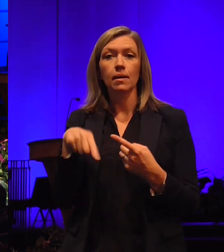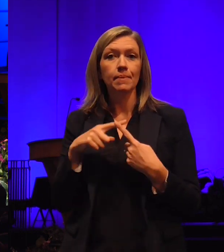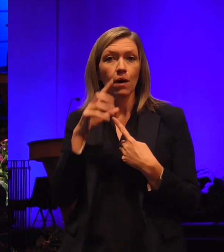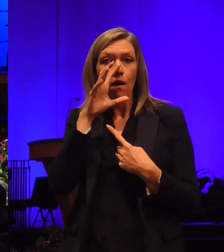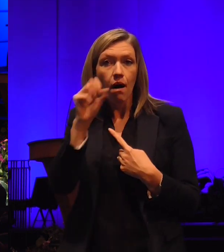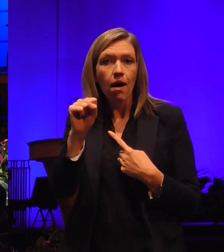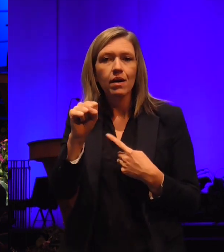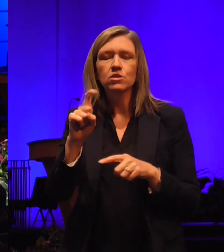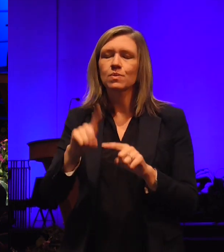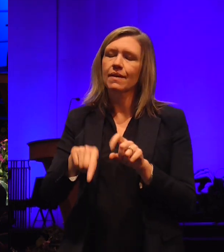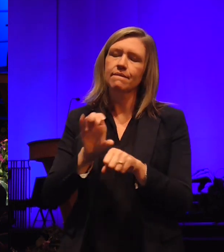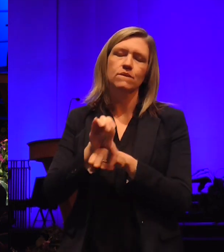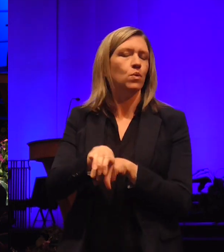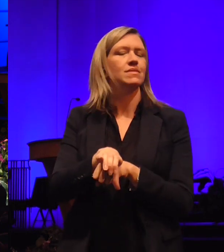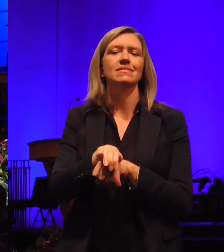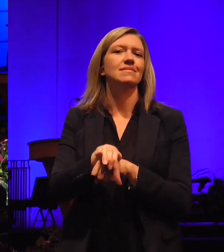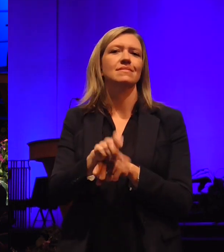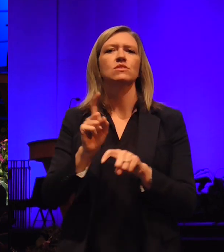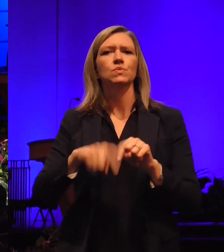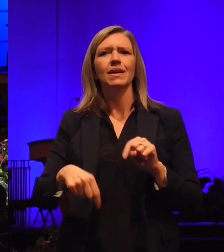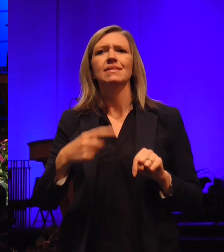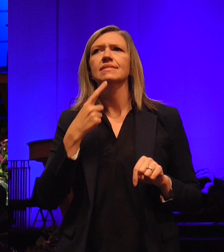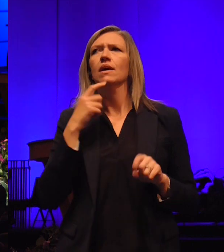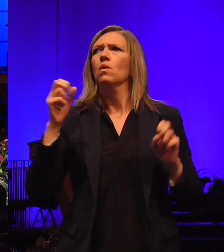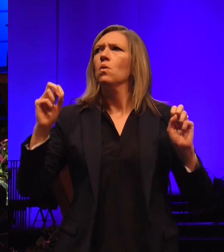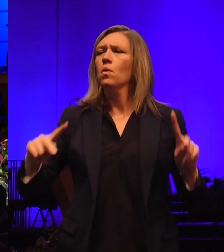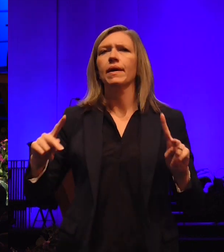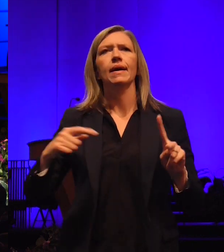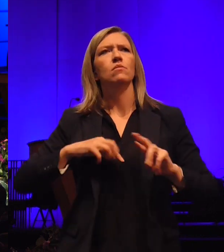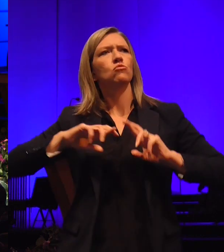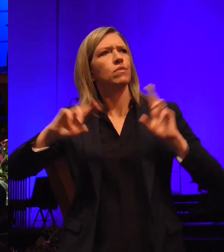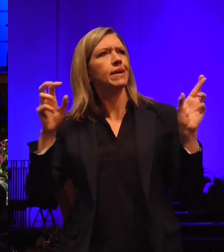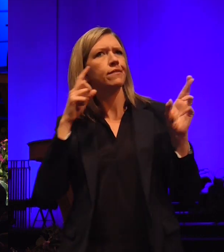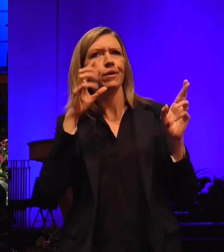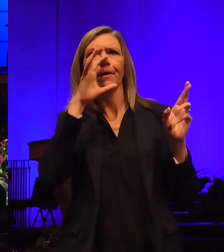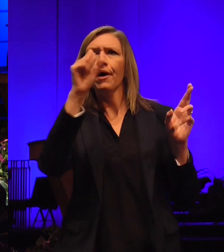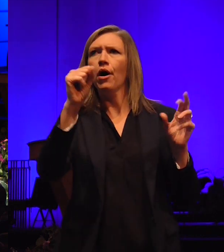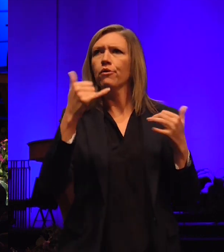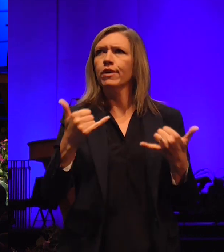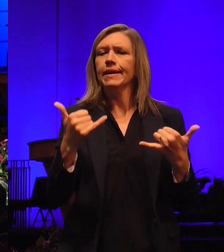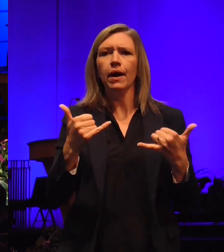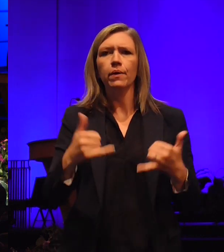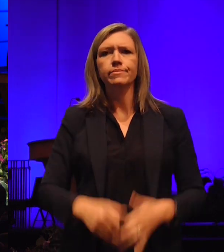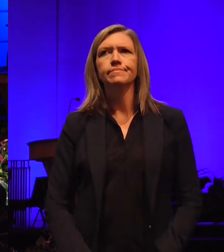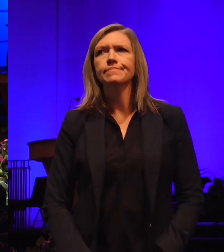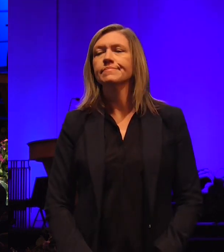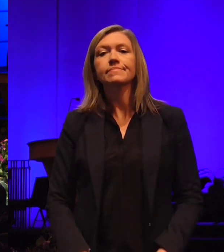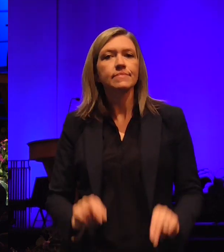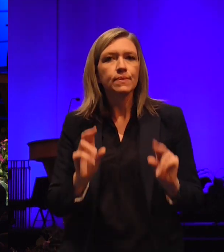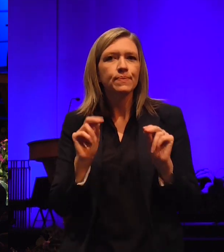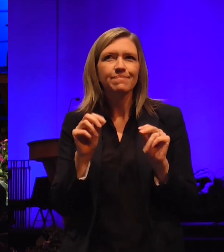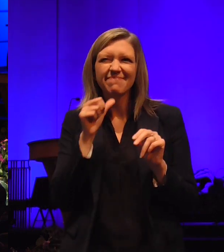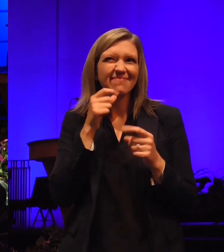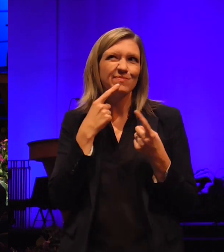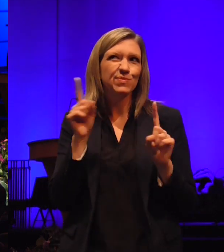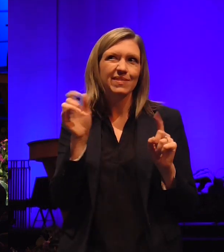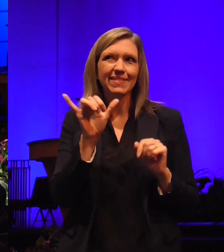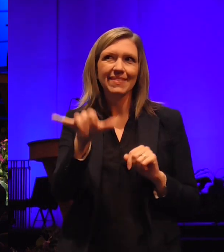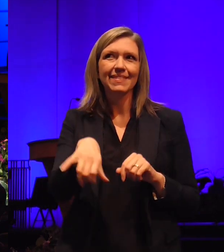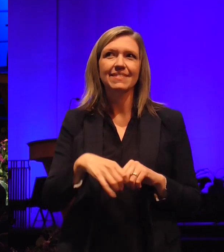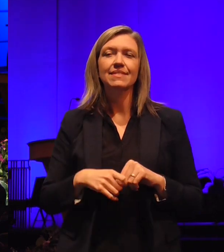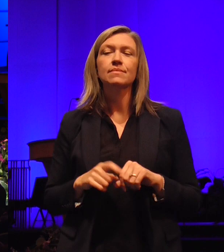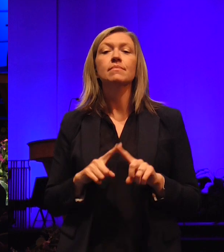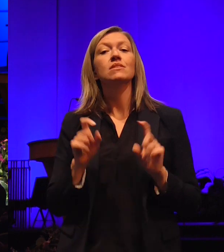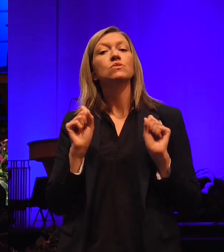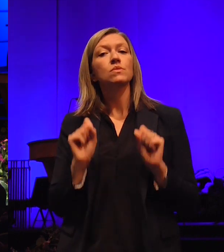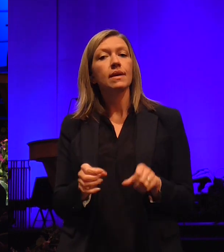can't force it. You can't say, okay, I'm going to have my awe experience right now. It doesn't work that way. But you